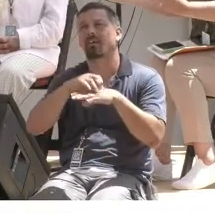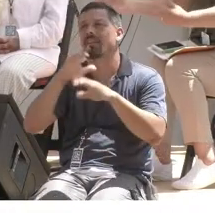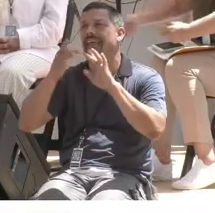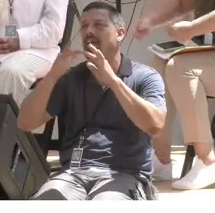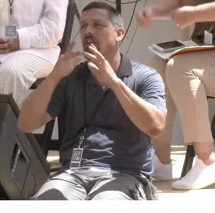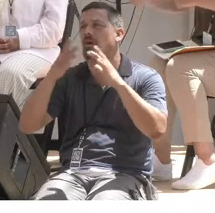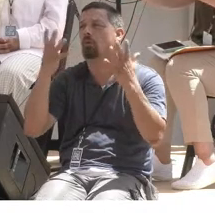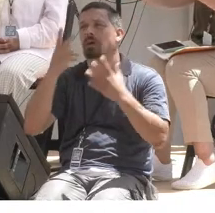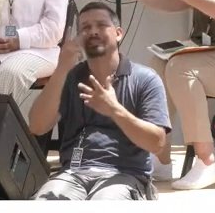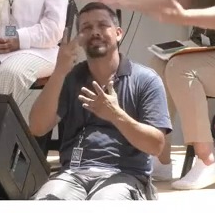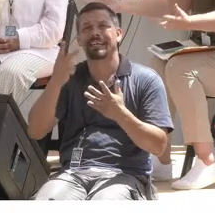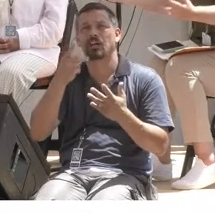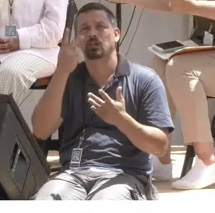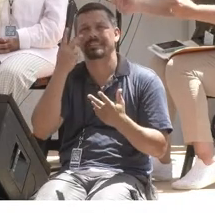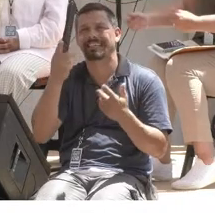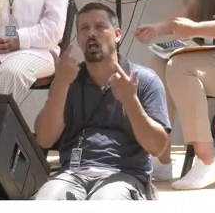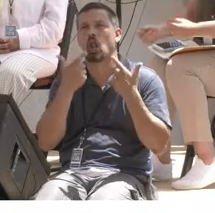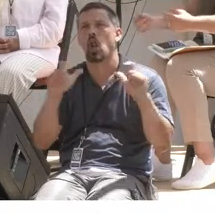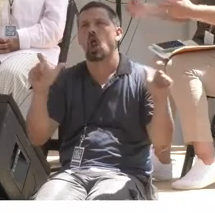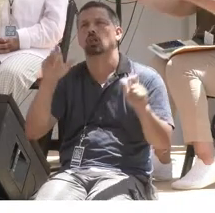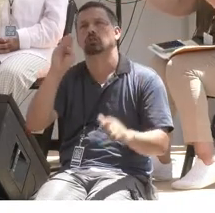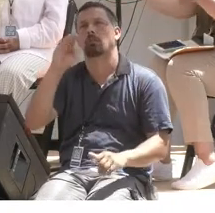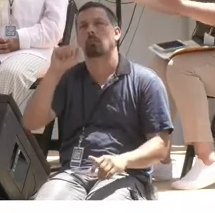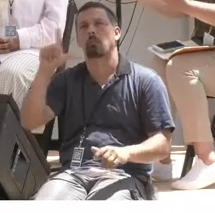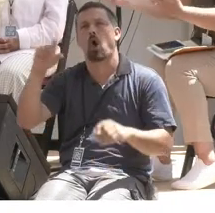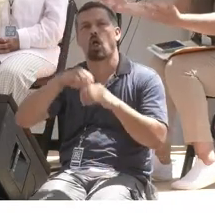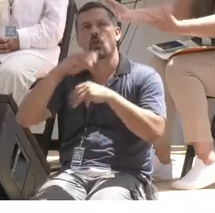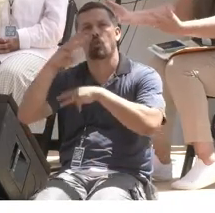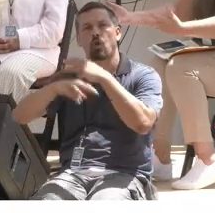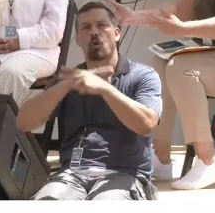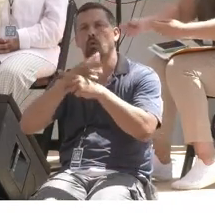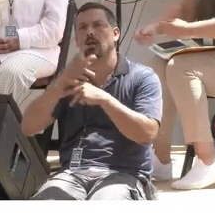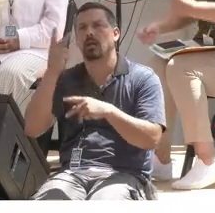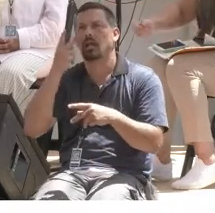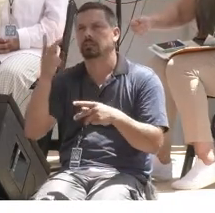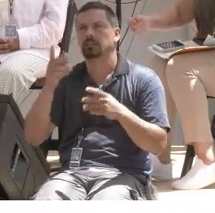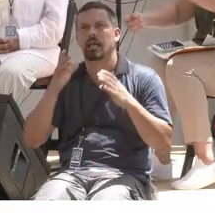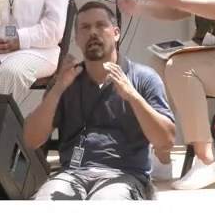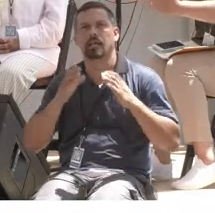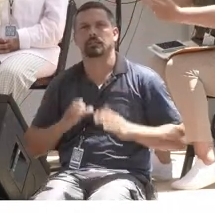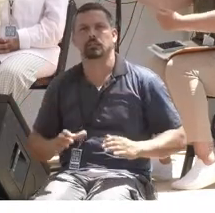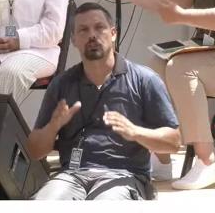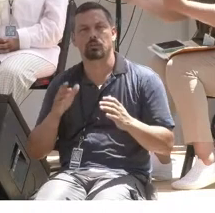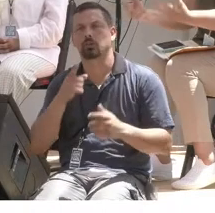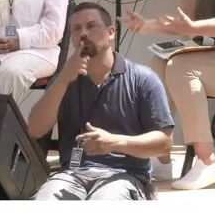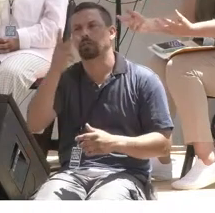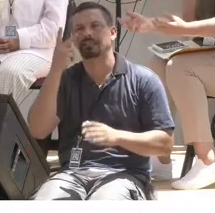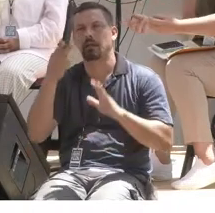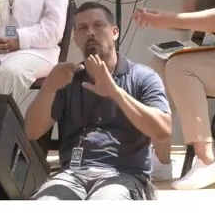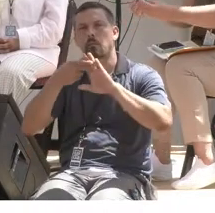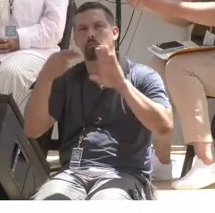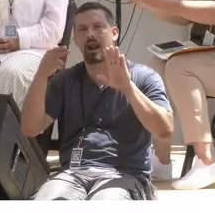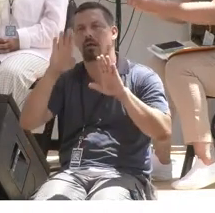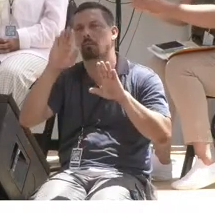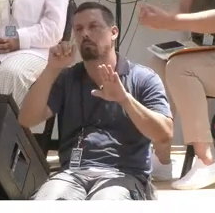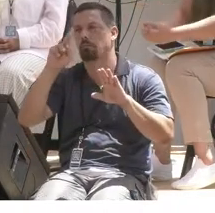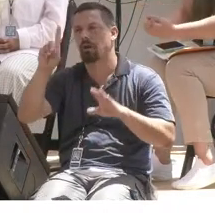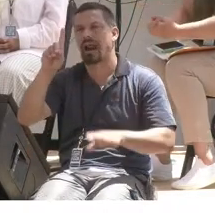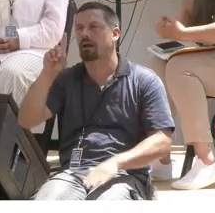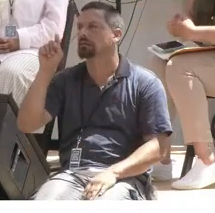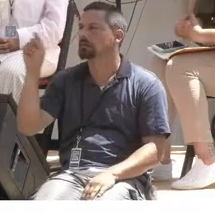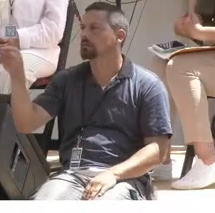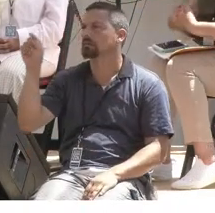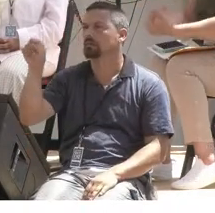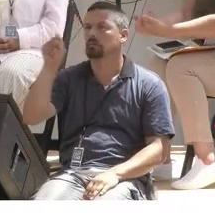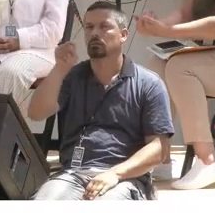do you see? You see the largest mall in the world, you see hyper-consumerism, you see brand after brand after brand. If you